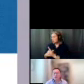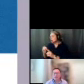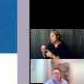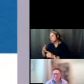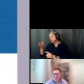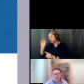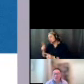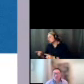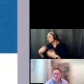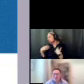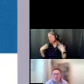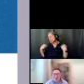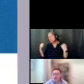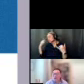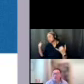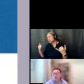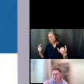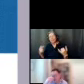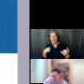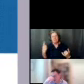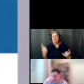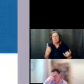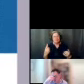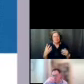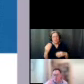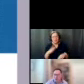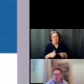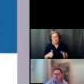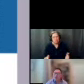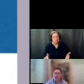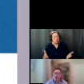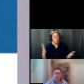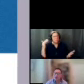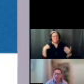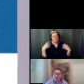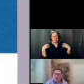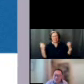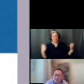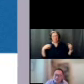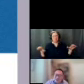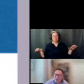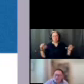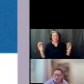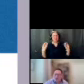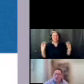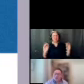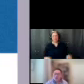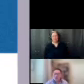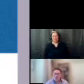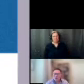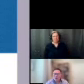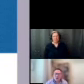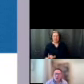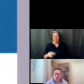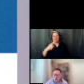being out, and you look around, and you're like, what did I do? Why am I a hero? And that's kind of this positive